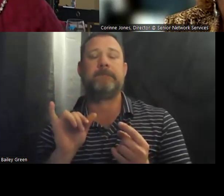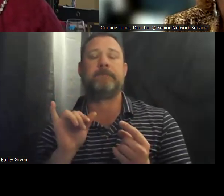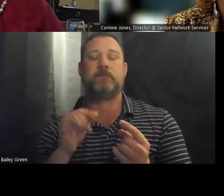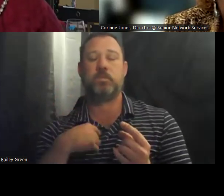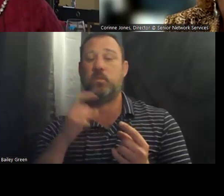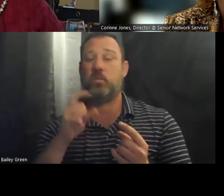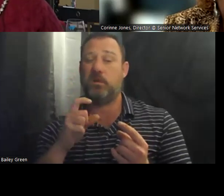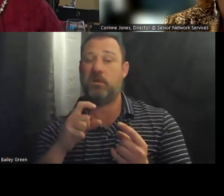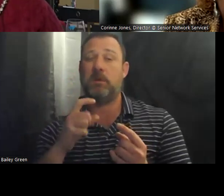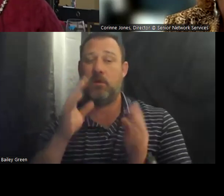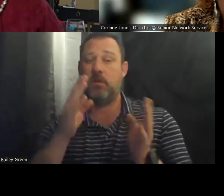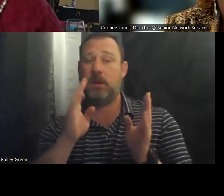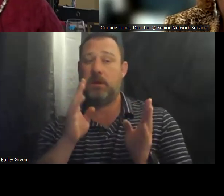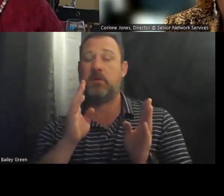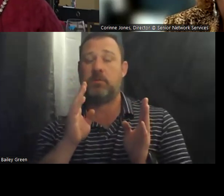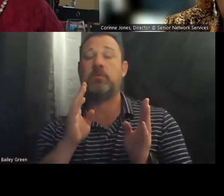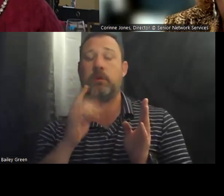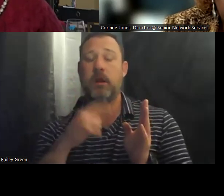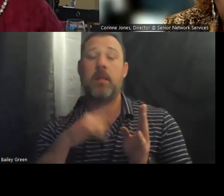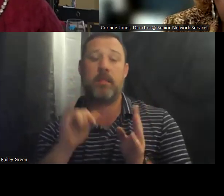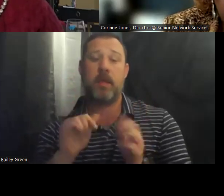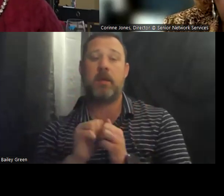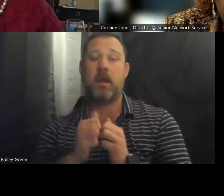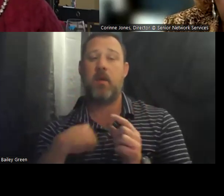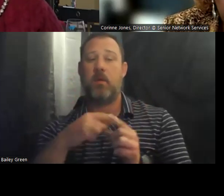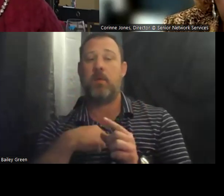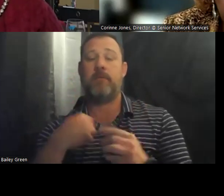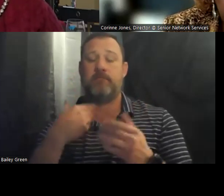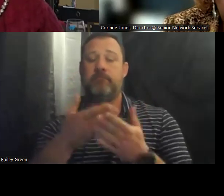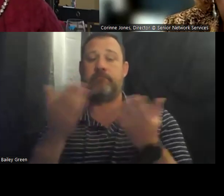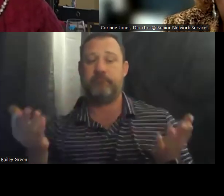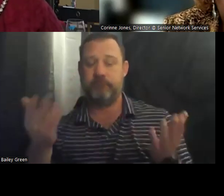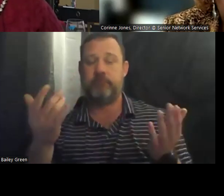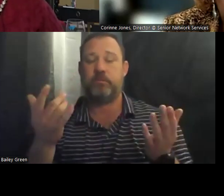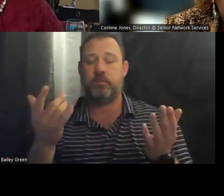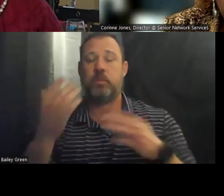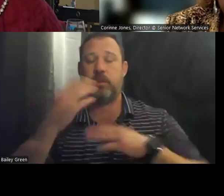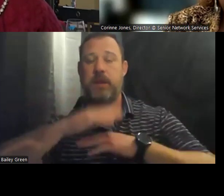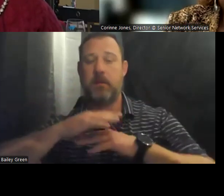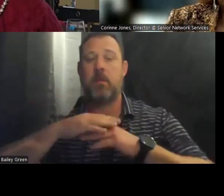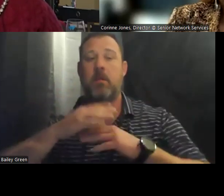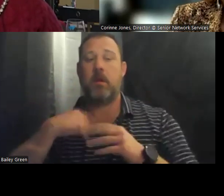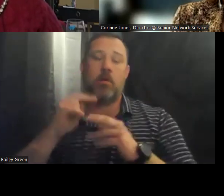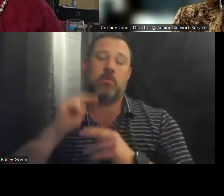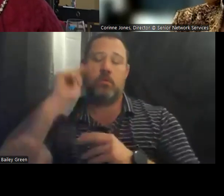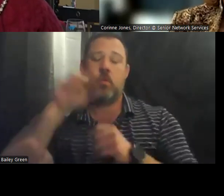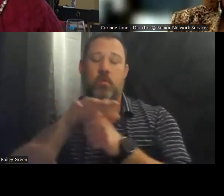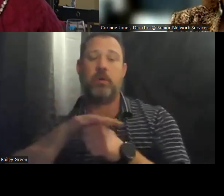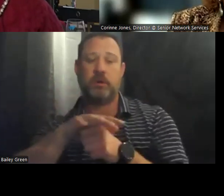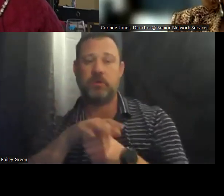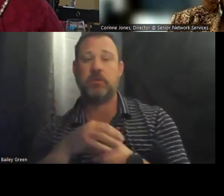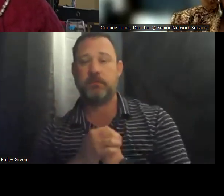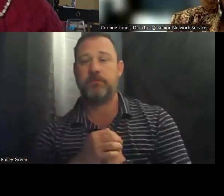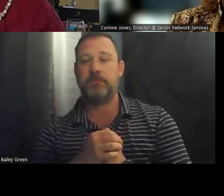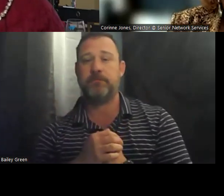on top of this one. And that's how we've brought our presence to the table in our far north region. I'm going to